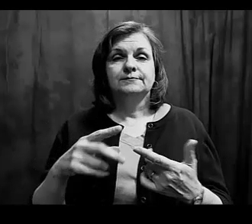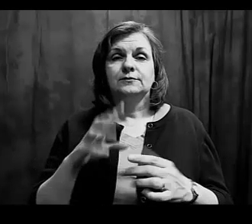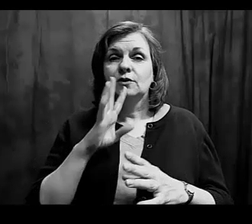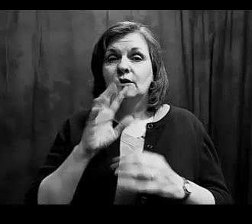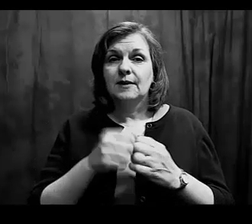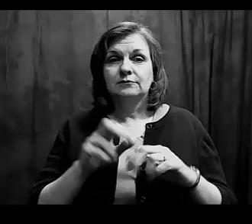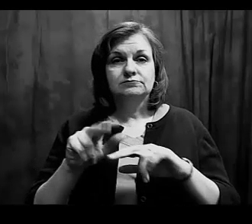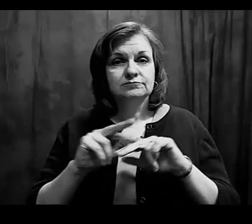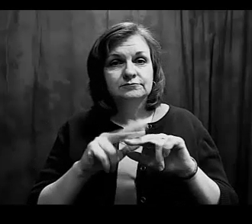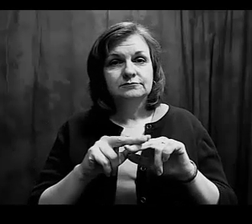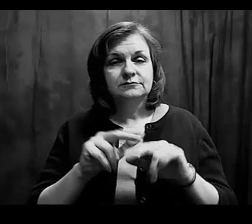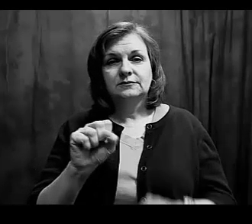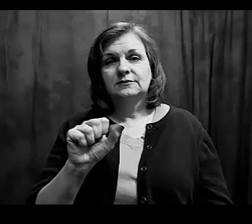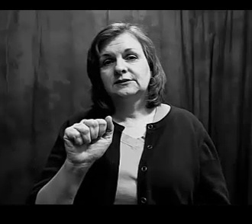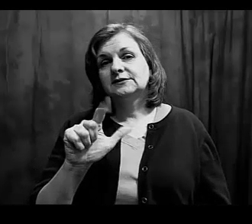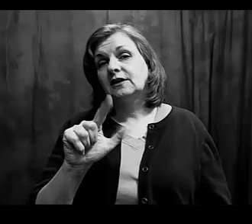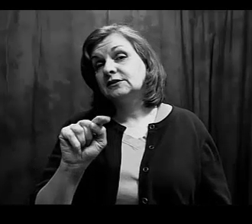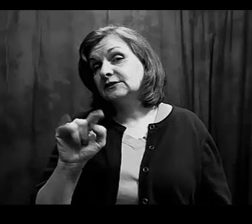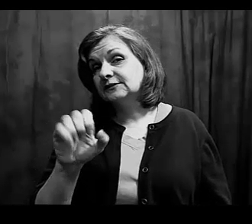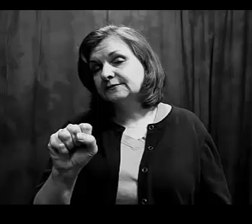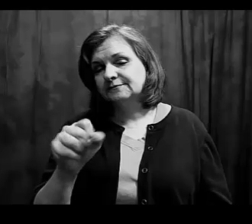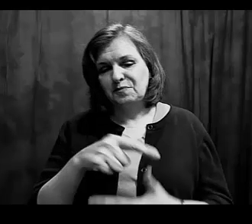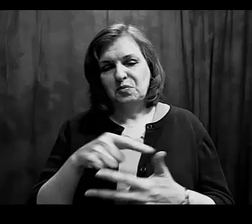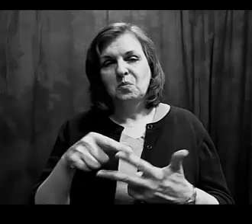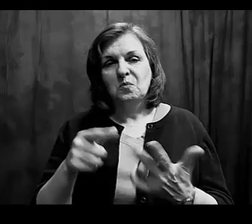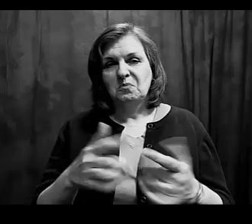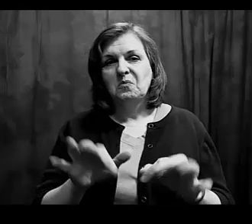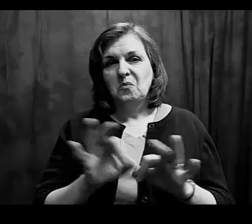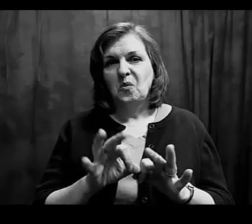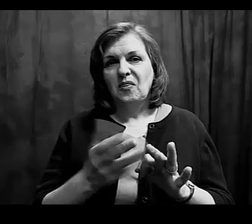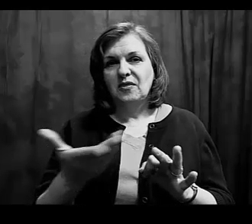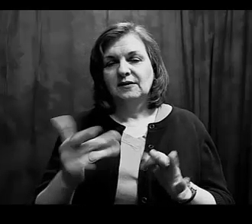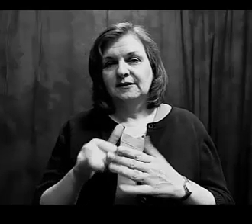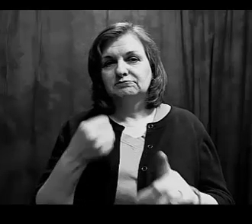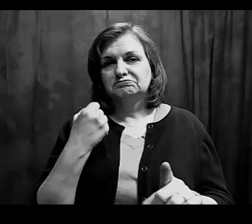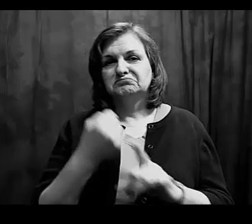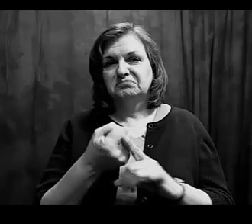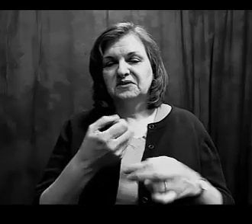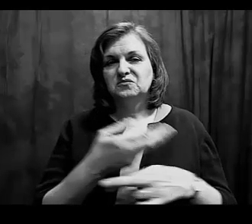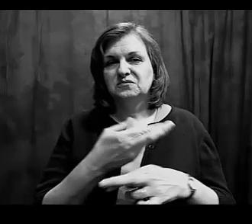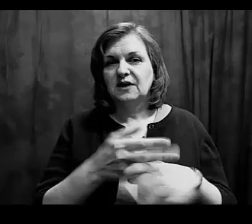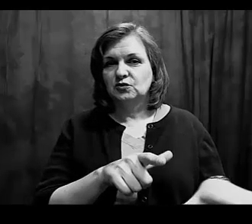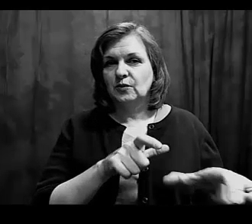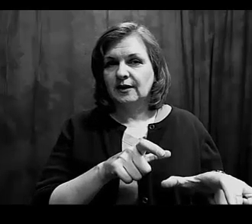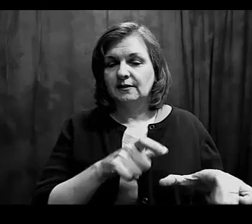So what could influence enzymes and how fast they catalyze reactions? You already told me about heat.